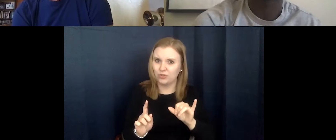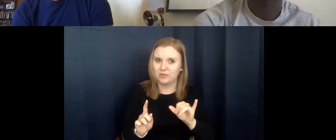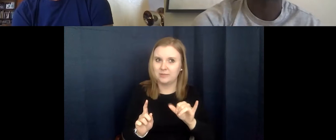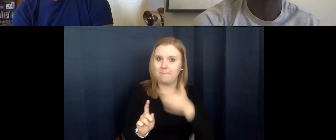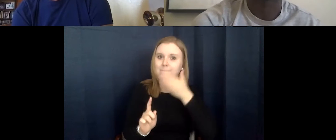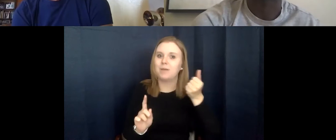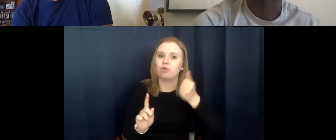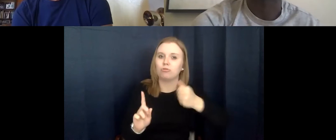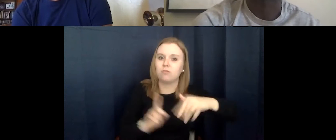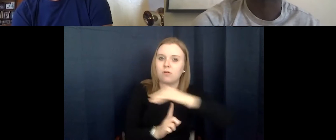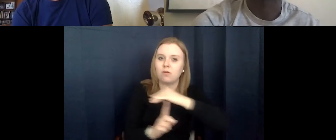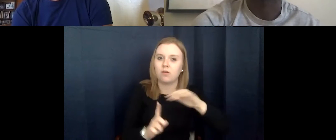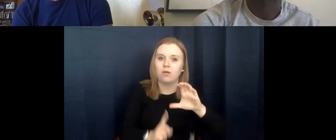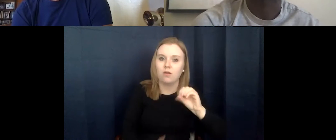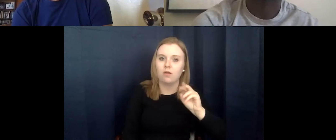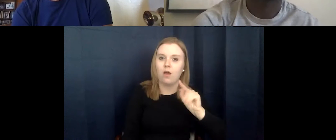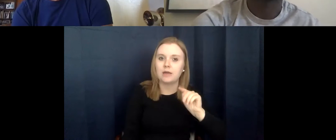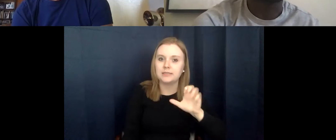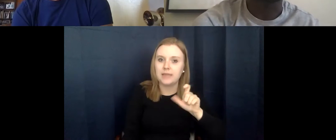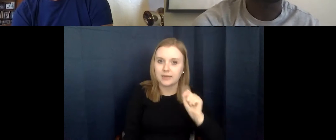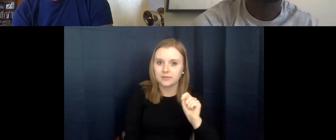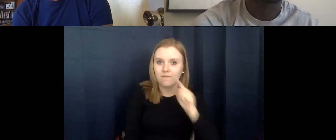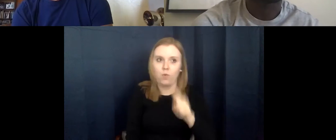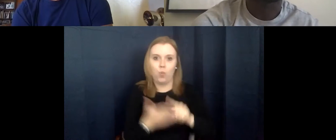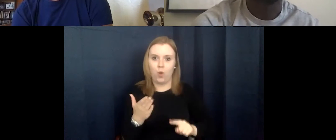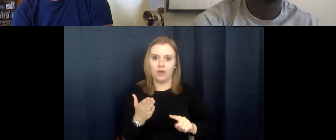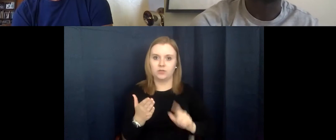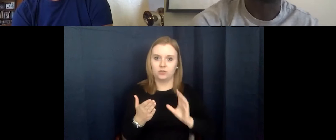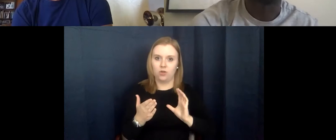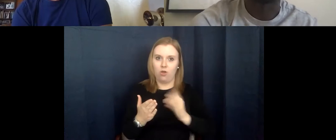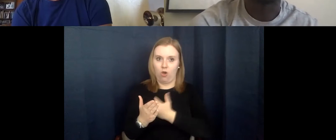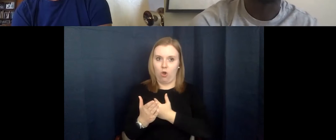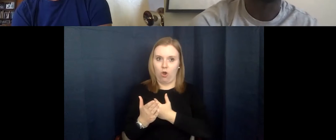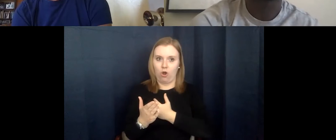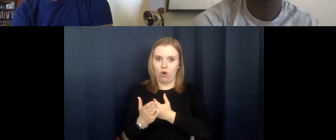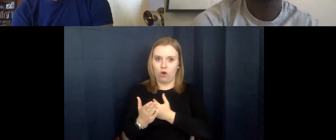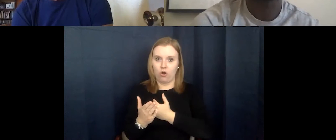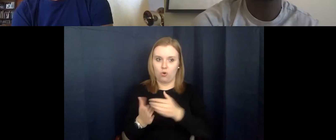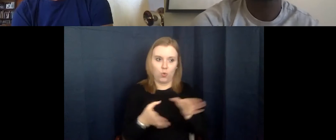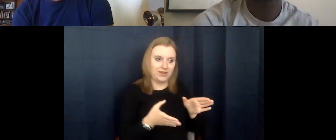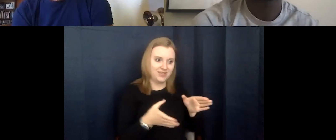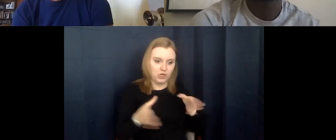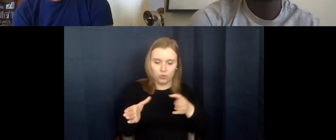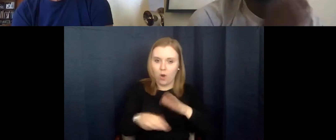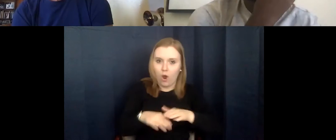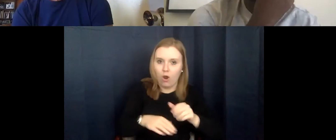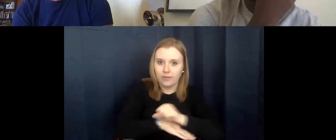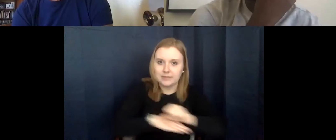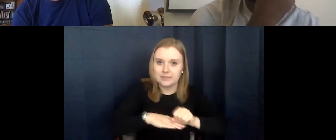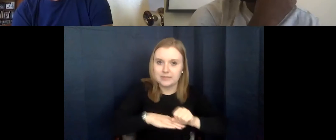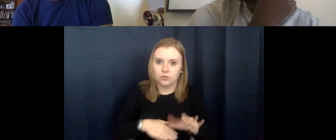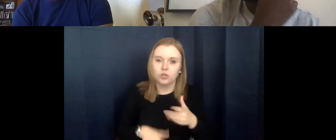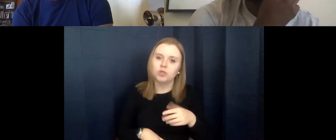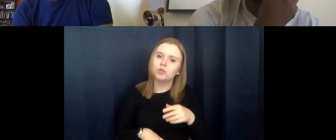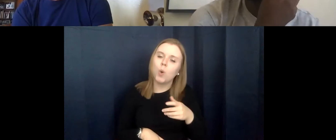for, you know, what our orientations were on stage. And I think that